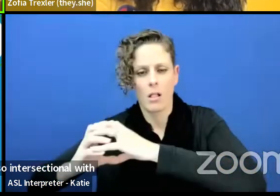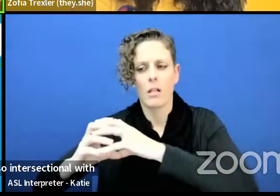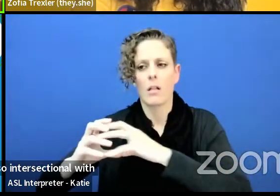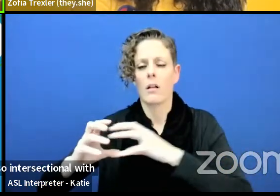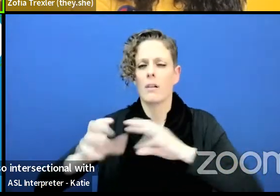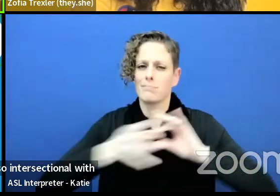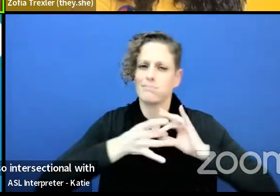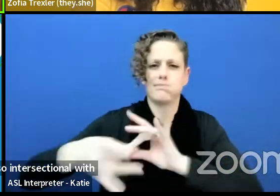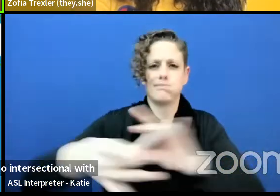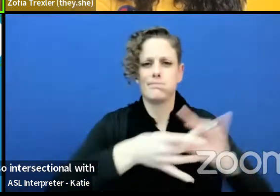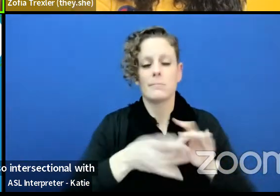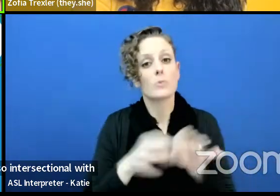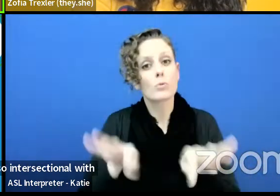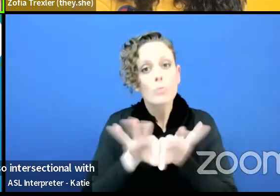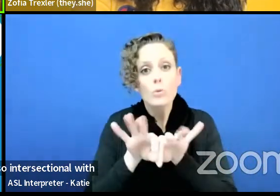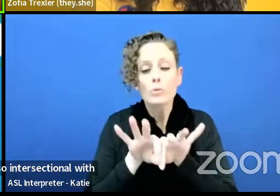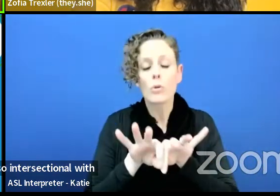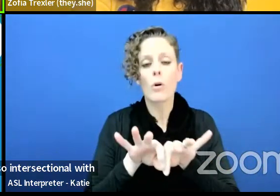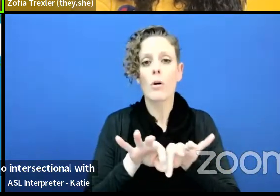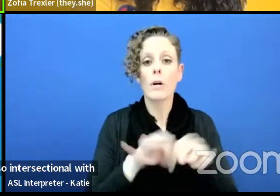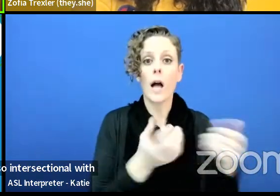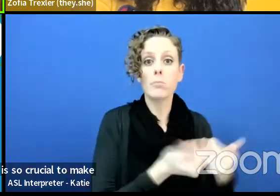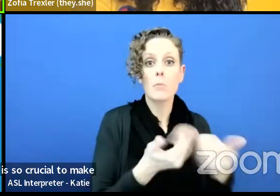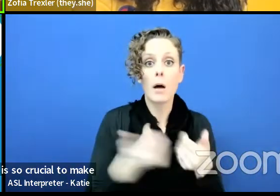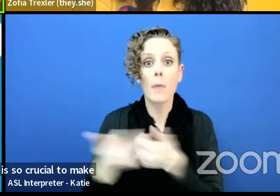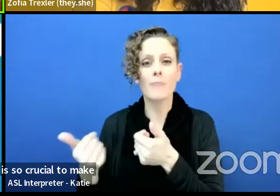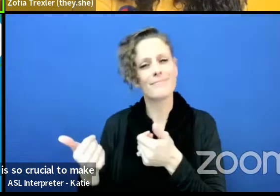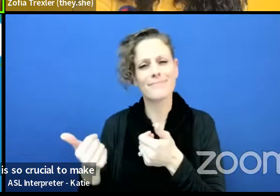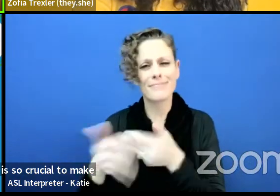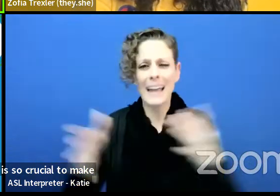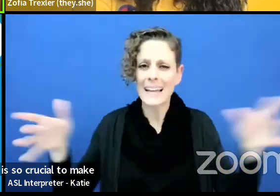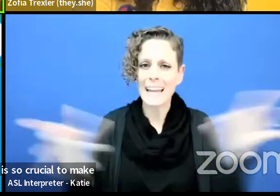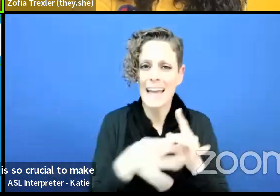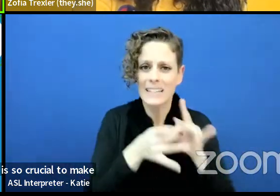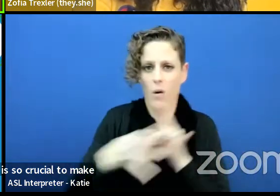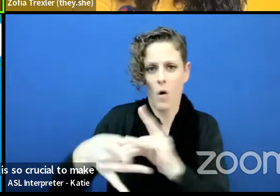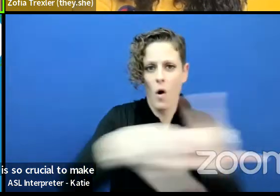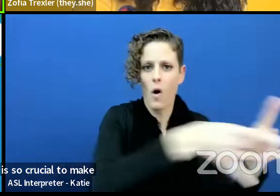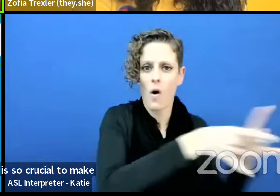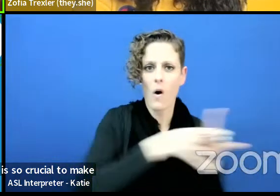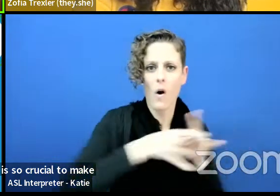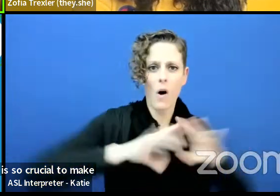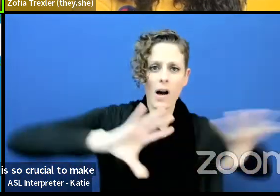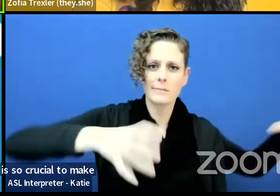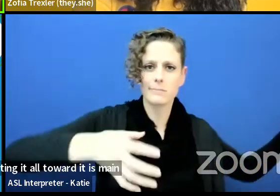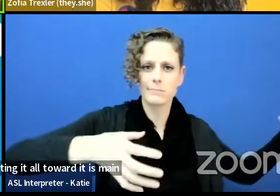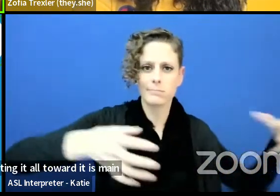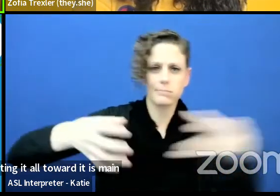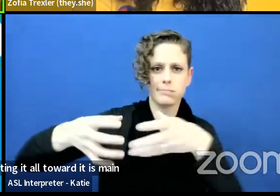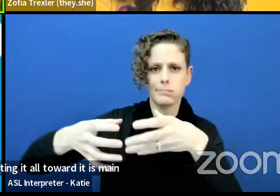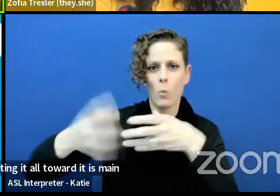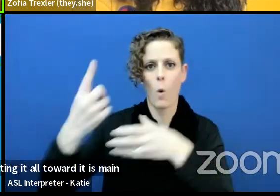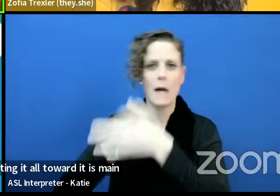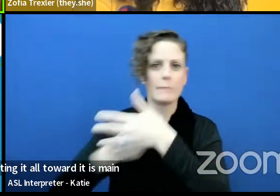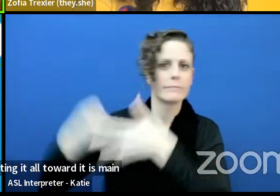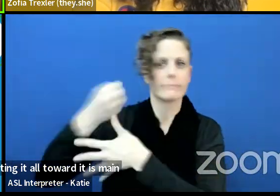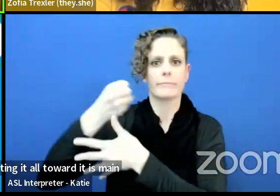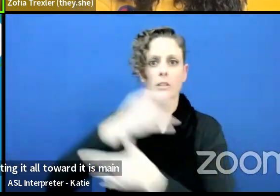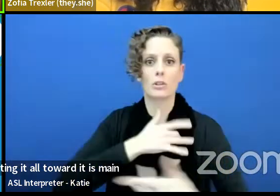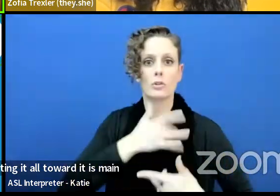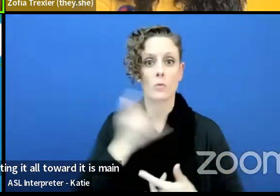to make sure that we are connecting it all towards the main big concern, in this case being